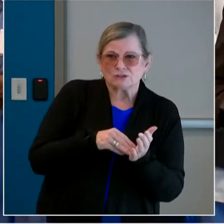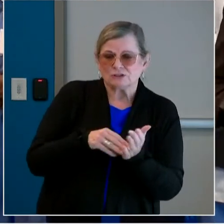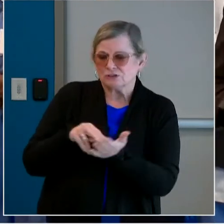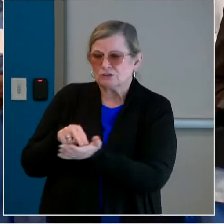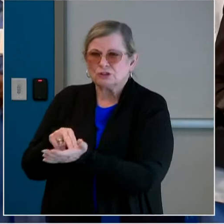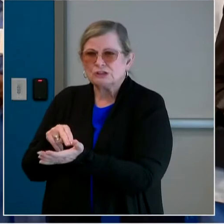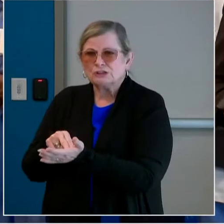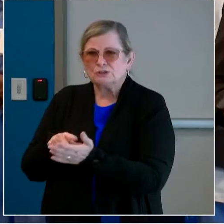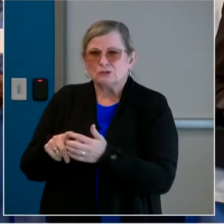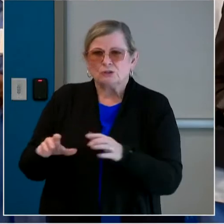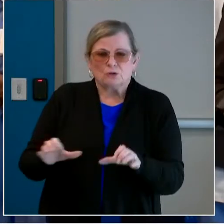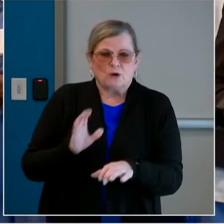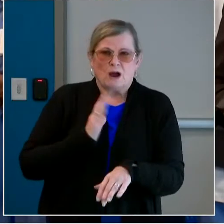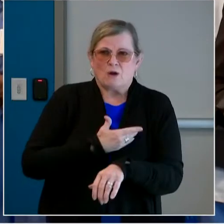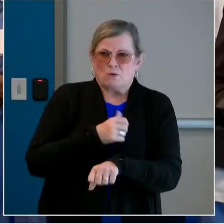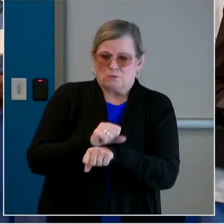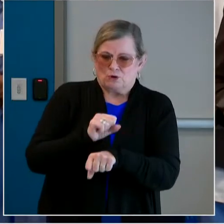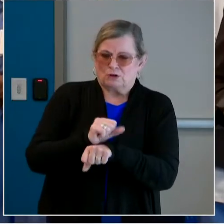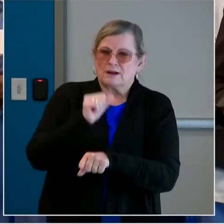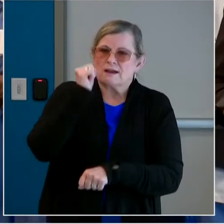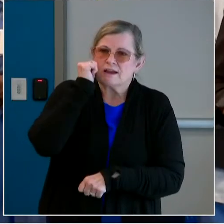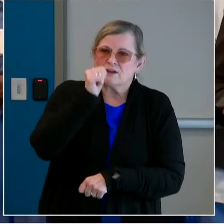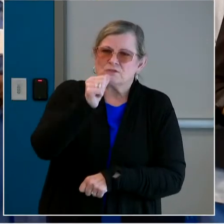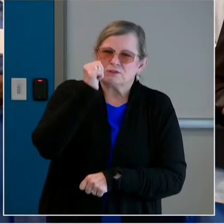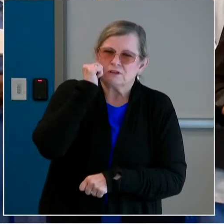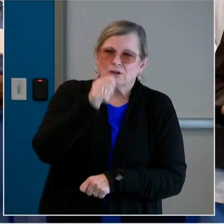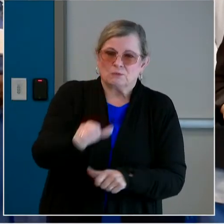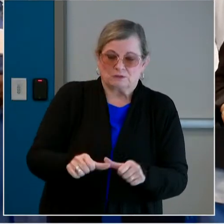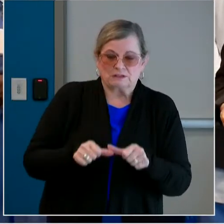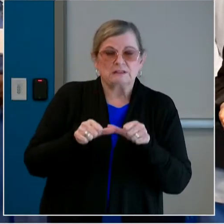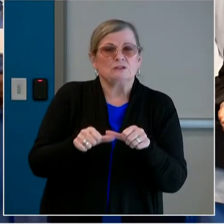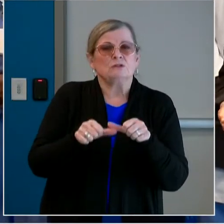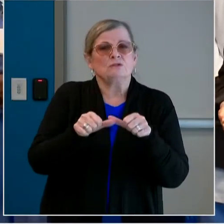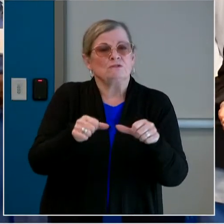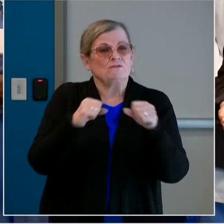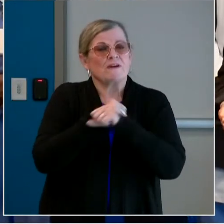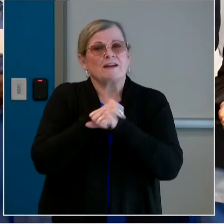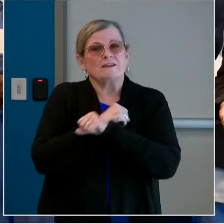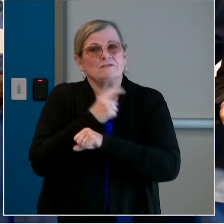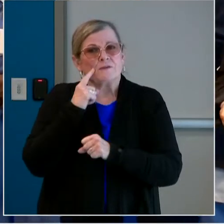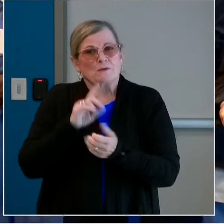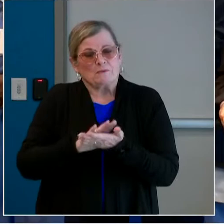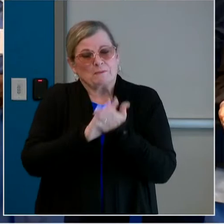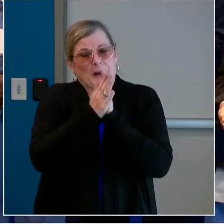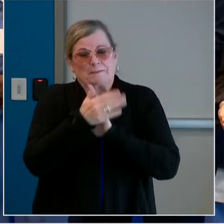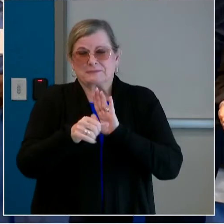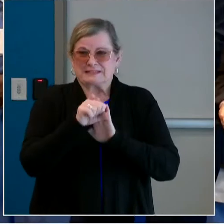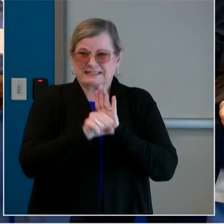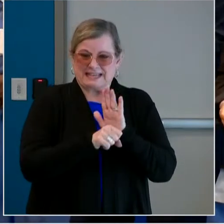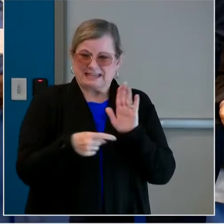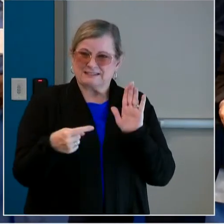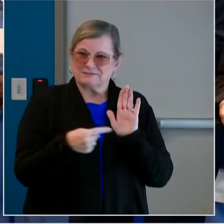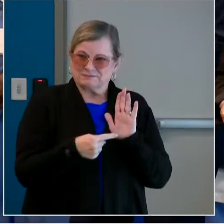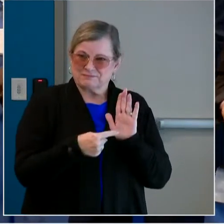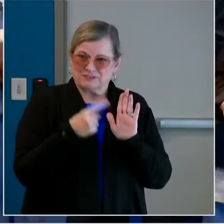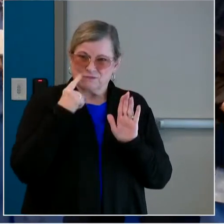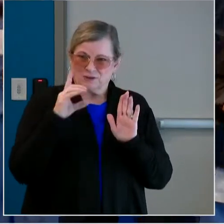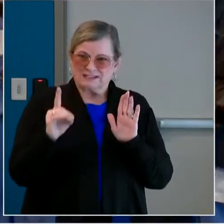every single day. And we're going to continue our fight for statehood. And when the district fights, the district will win. Thank